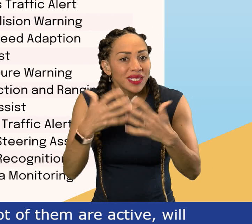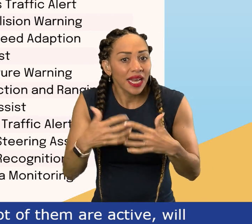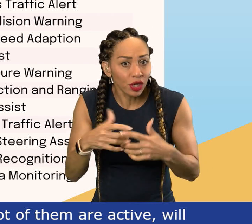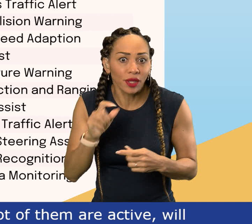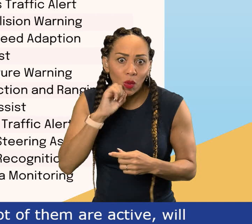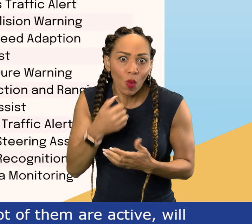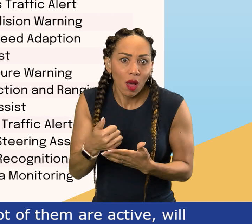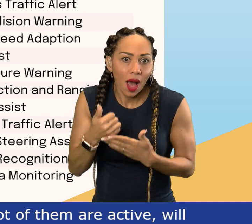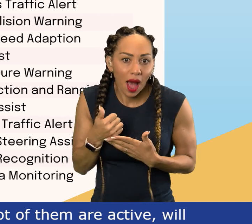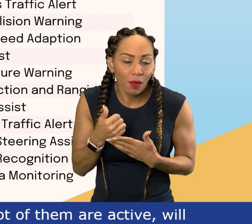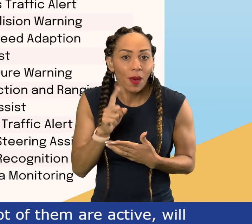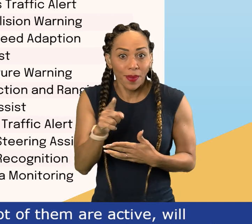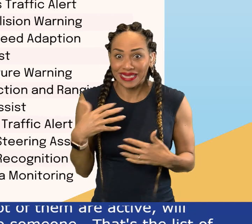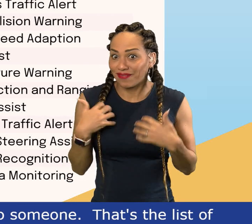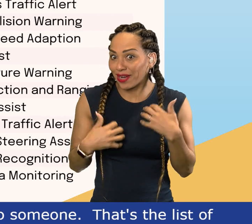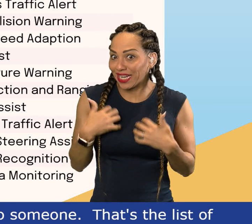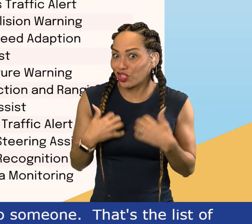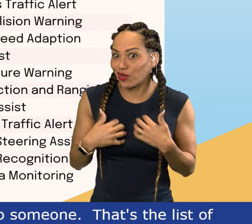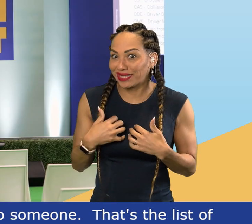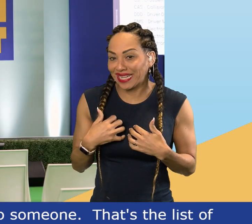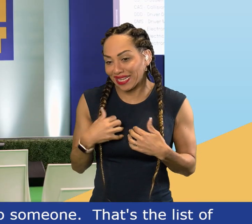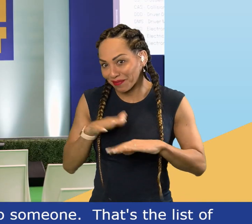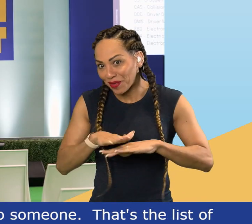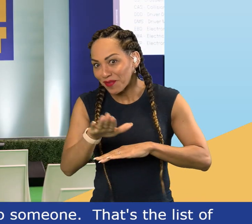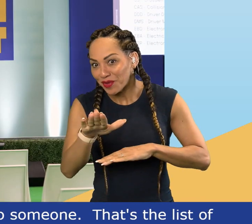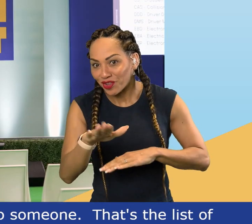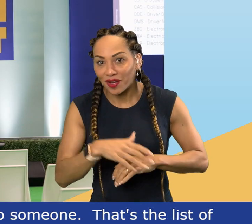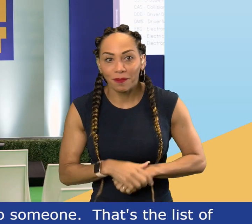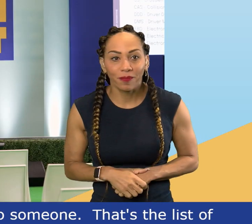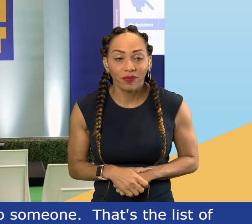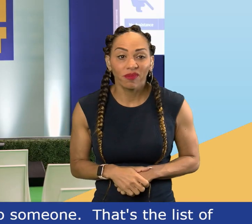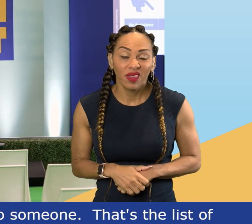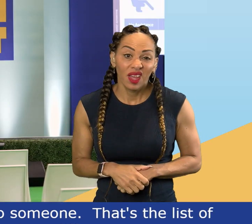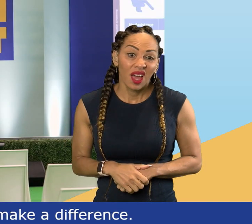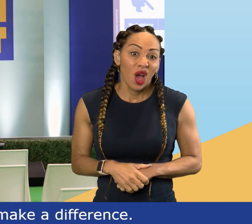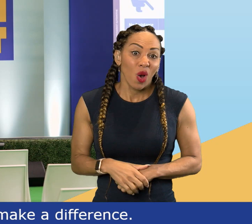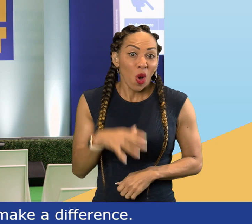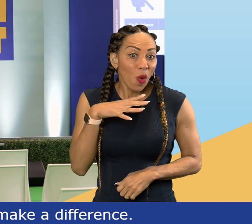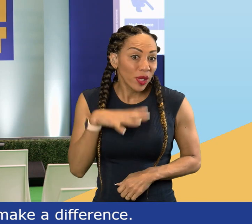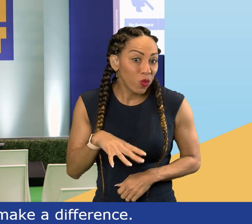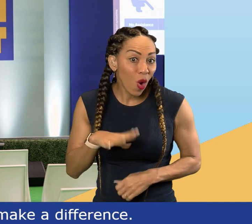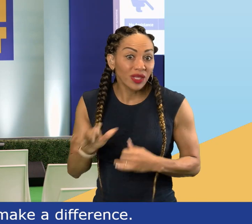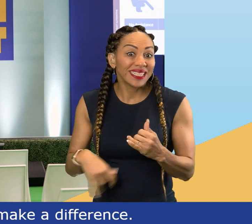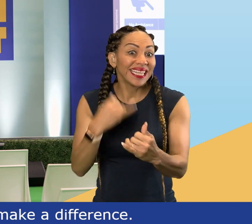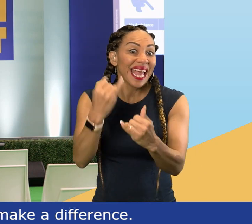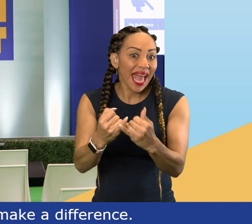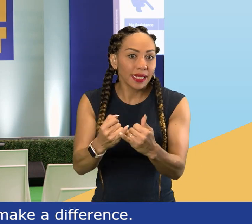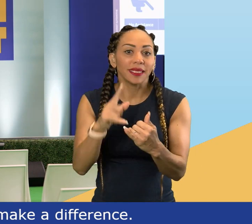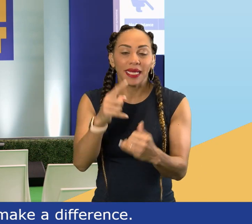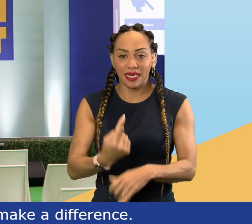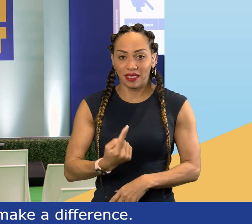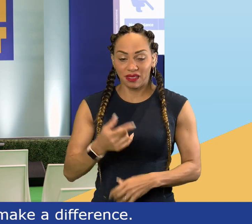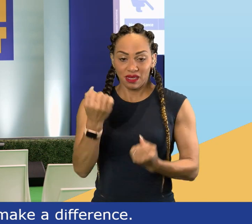we're heading in a more interesting direction than that. And the end goal here, obviously, is autonomous driving technology. But to give you an idea of where we are in